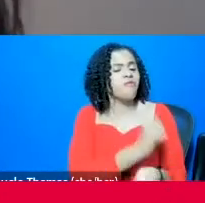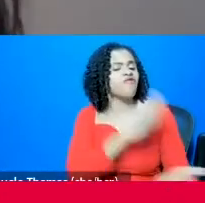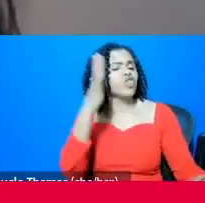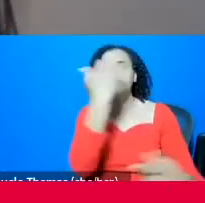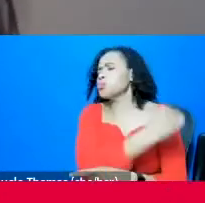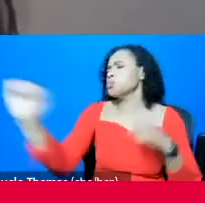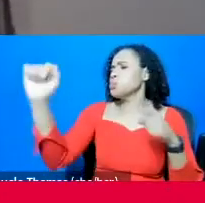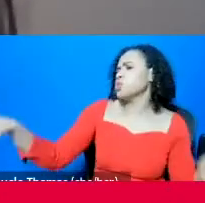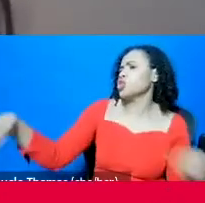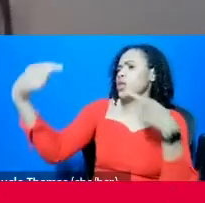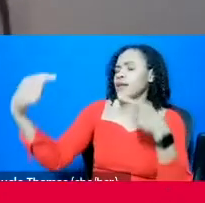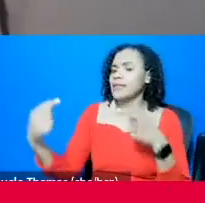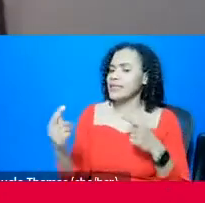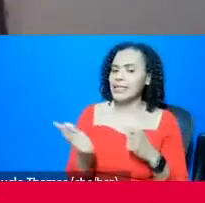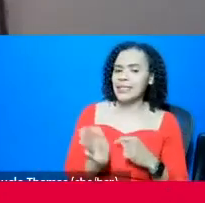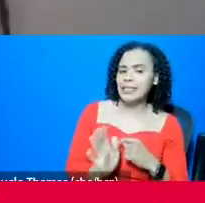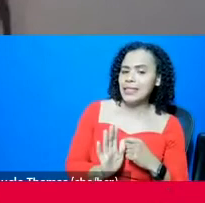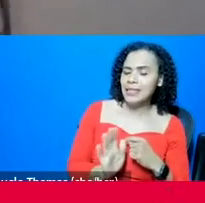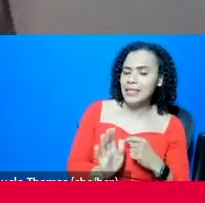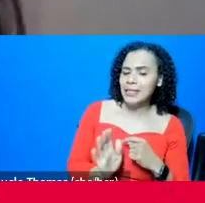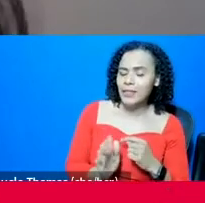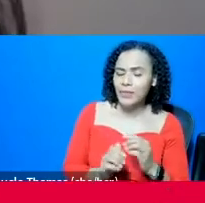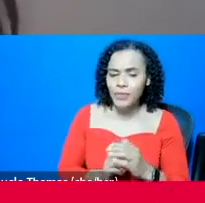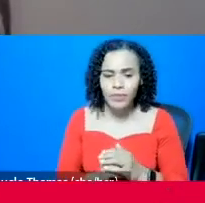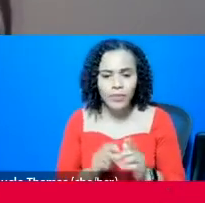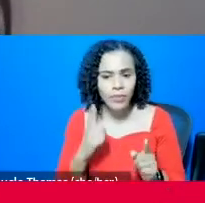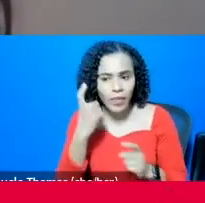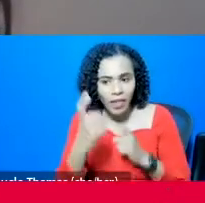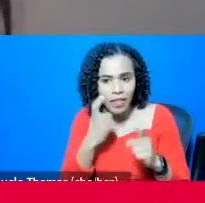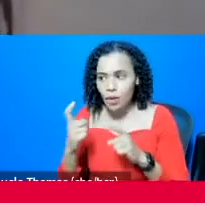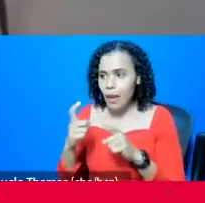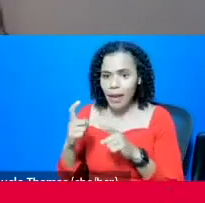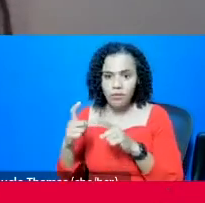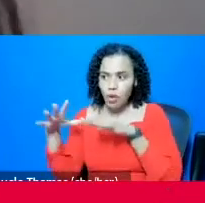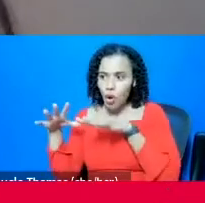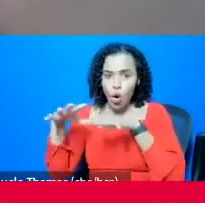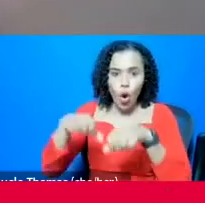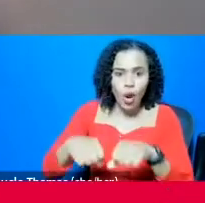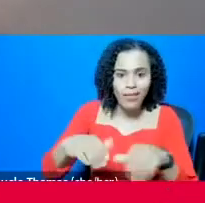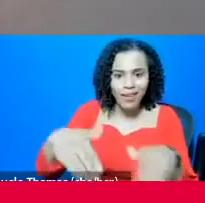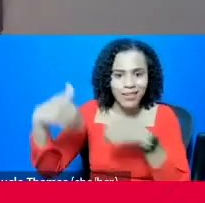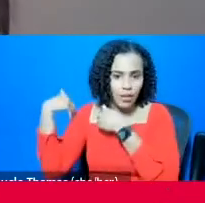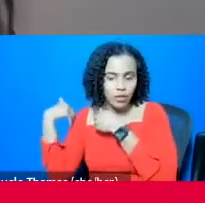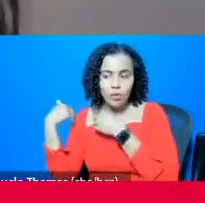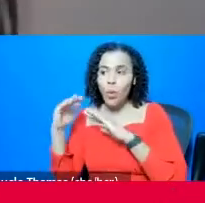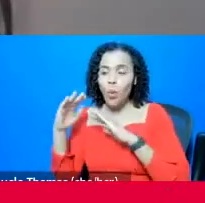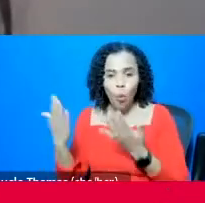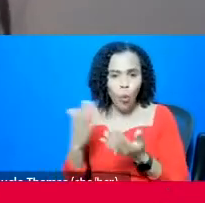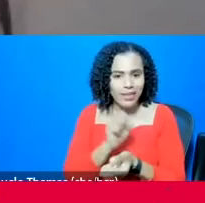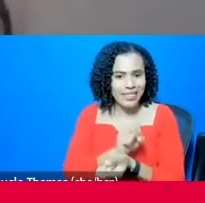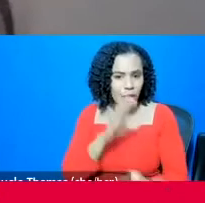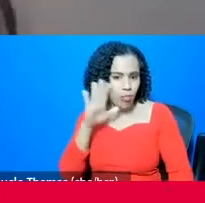for even forwarding sort of like decolonization or I think it was deliberalization someone used of